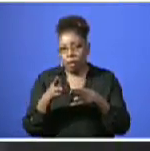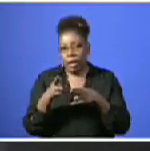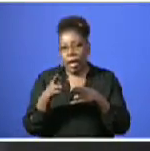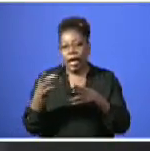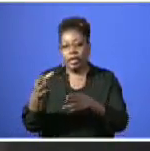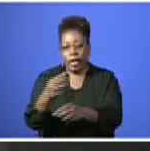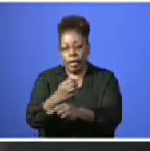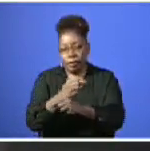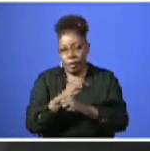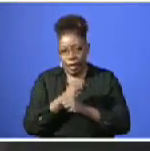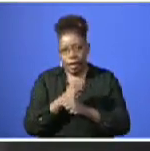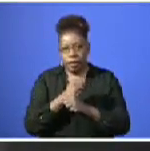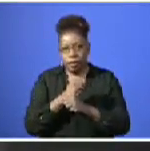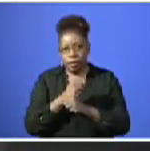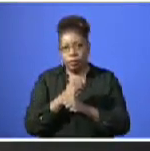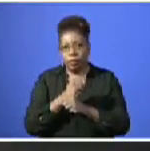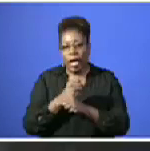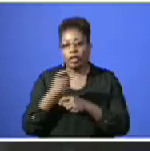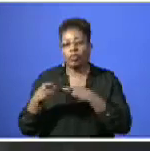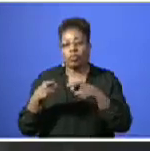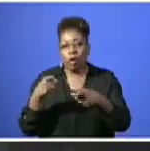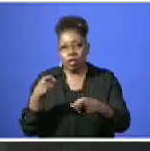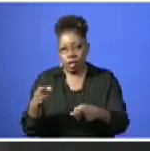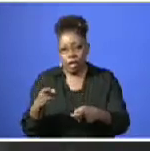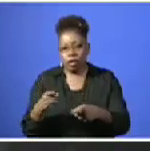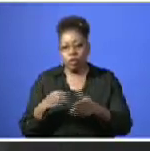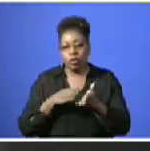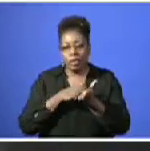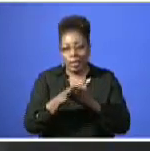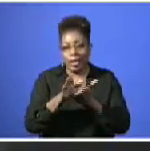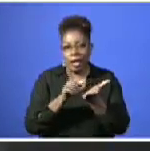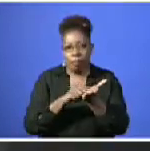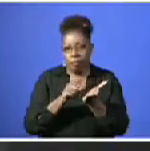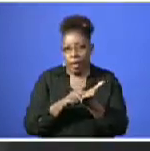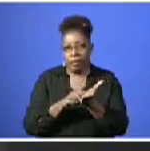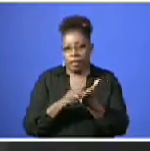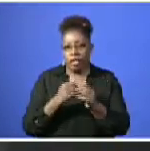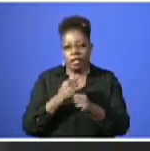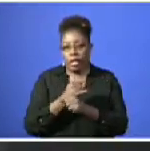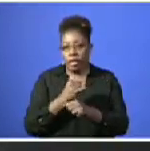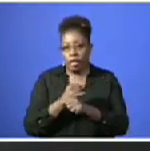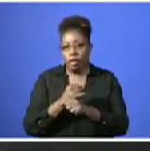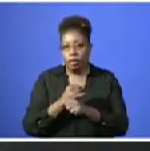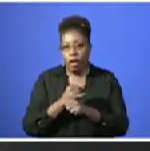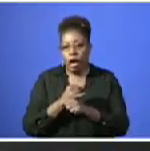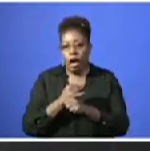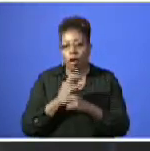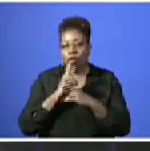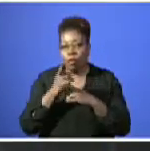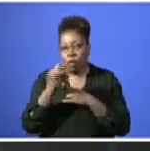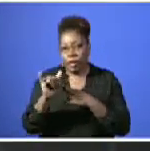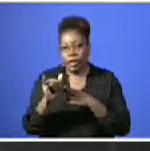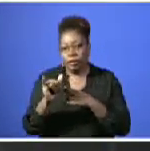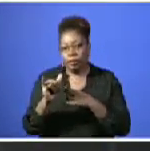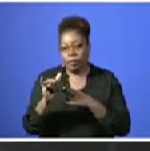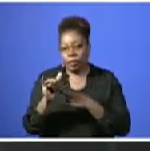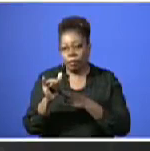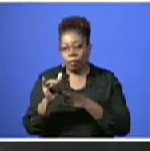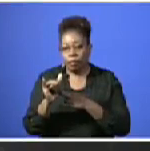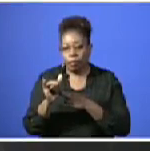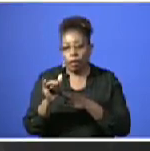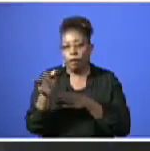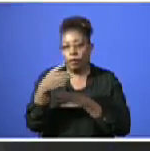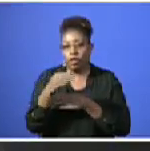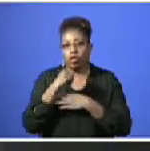prosecute, to send a clear message that illegal, unregulated, unreported fishing is not permitted